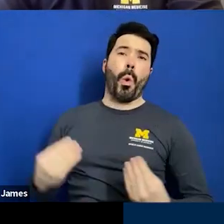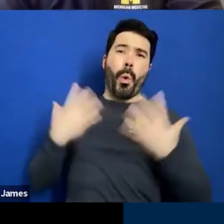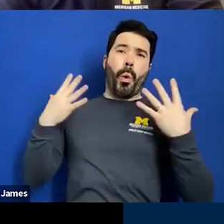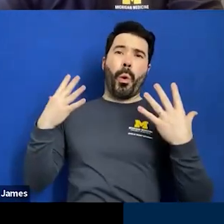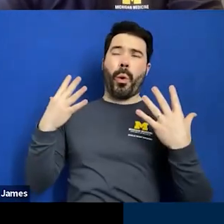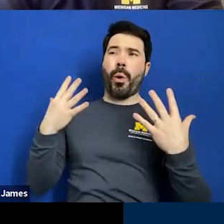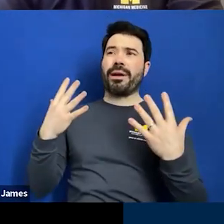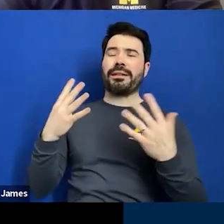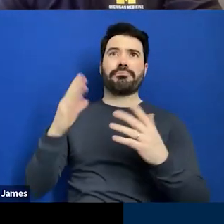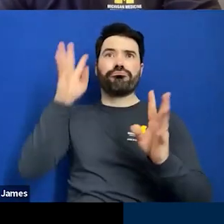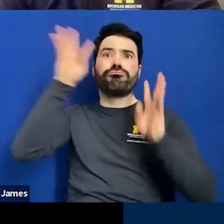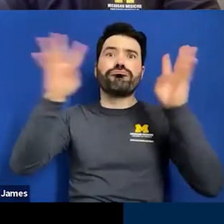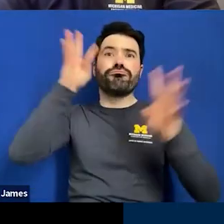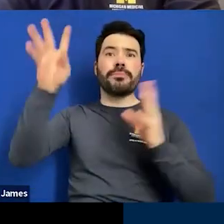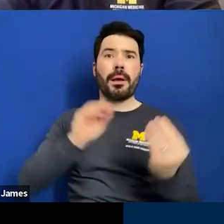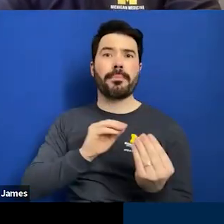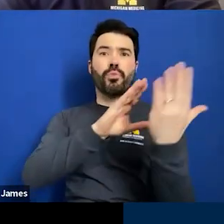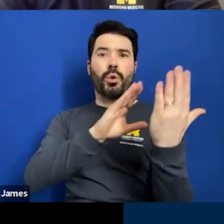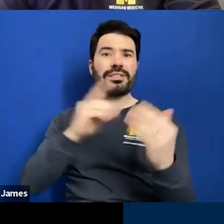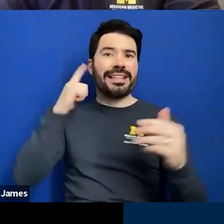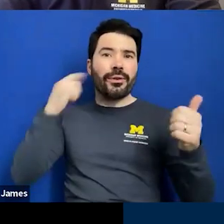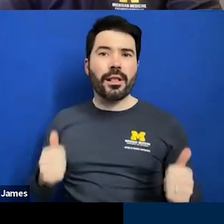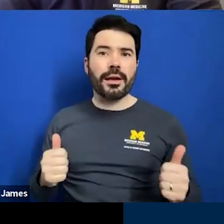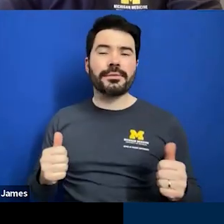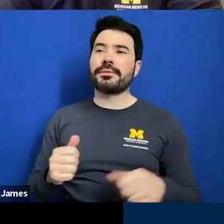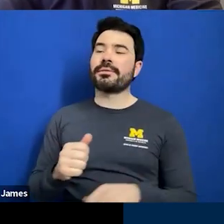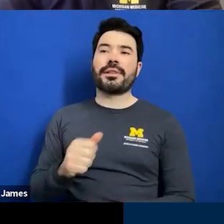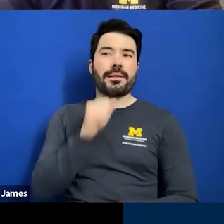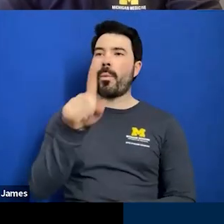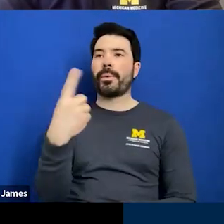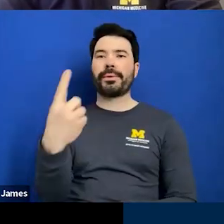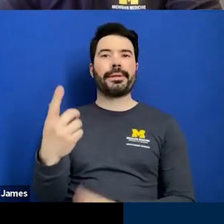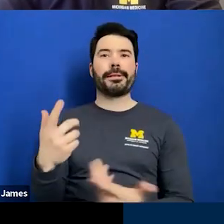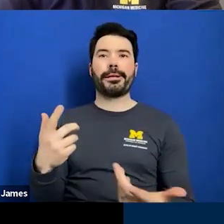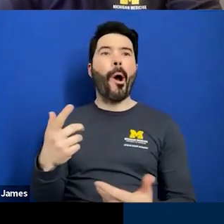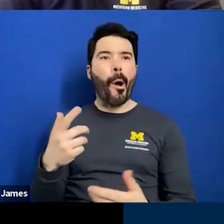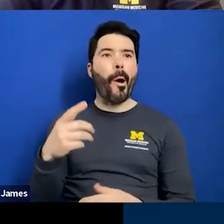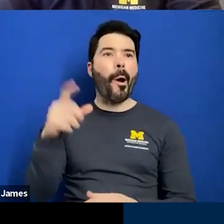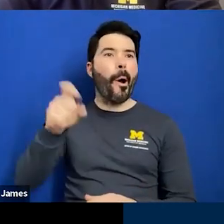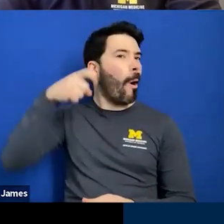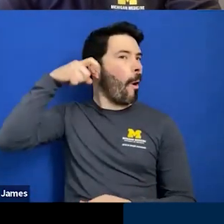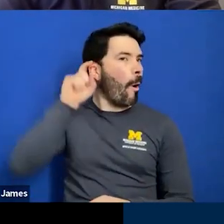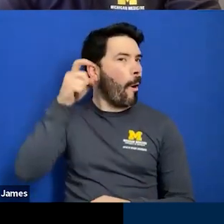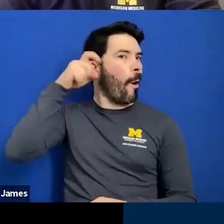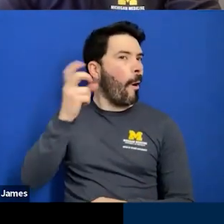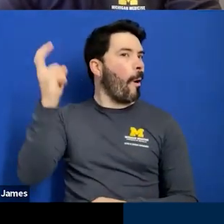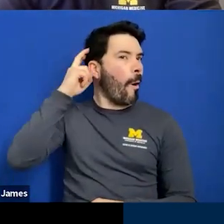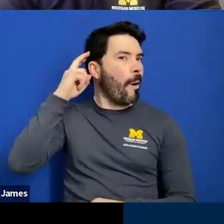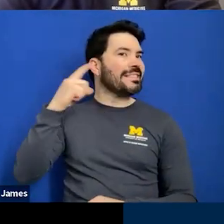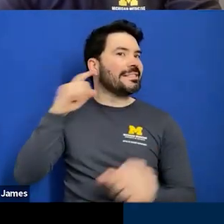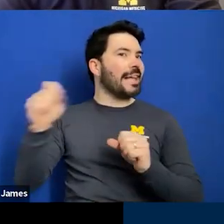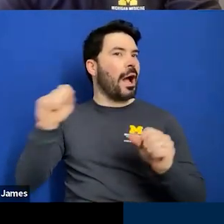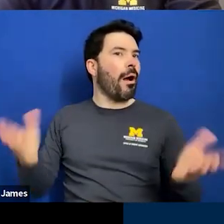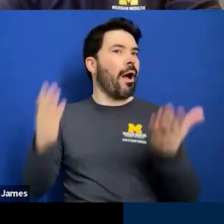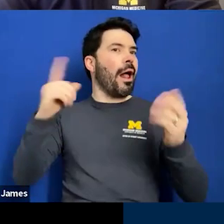to treat hearing loss that just goes beyond just simply thinking about amplification, but really focus on how we can improve